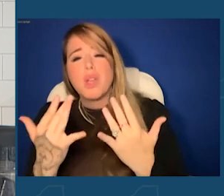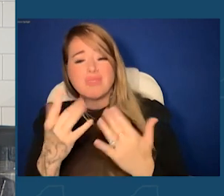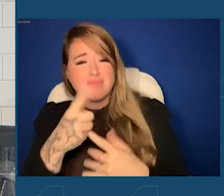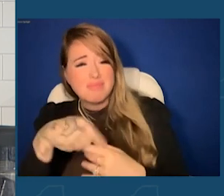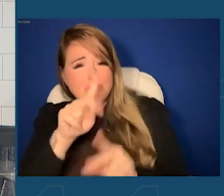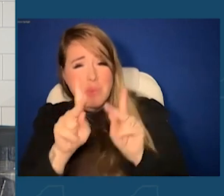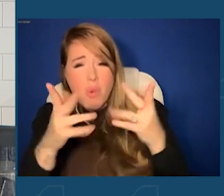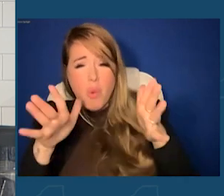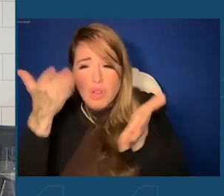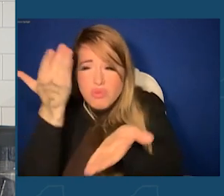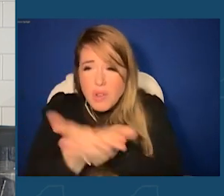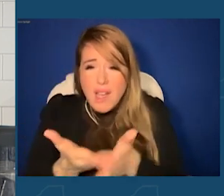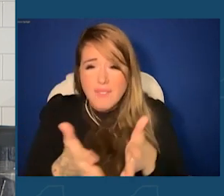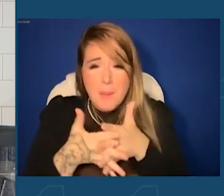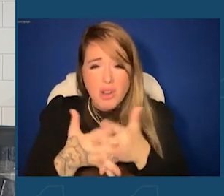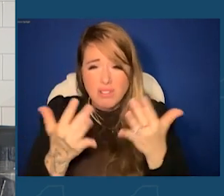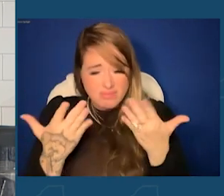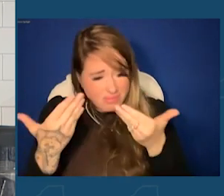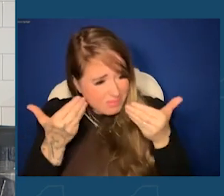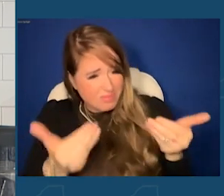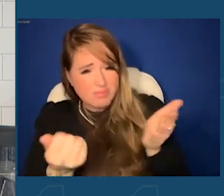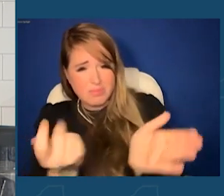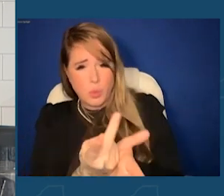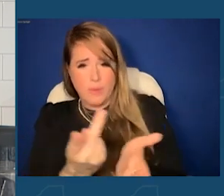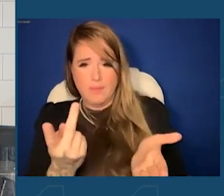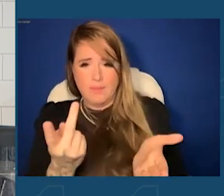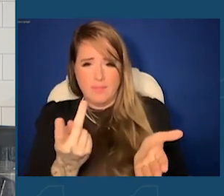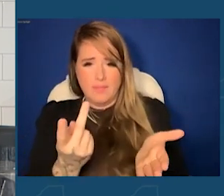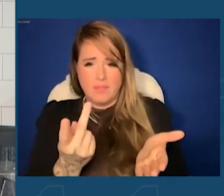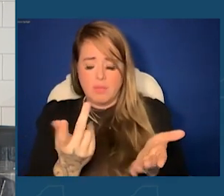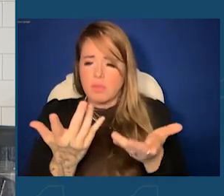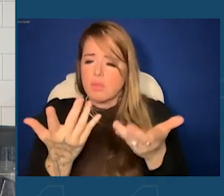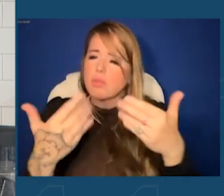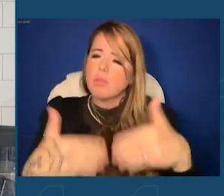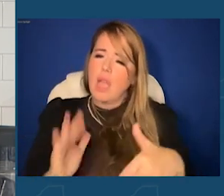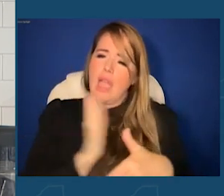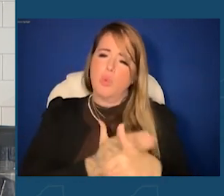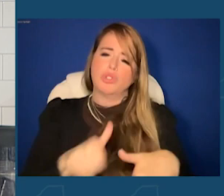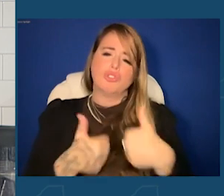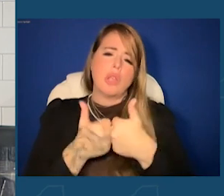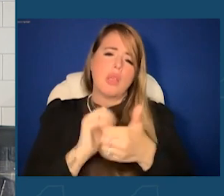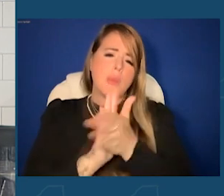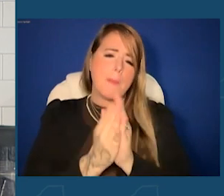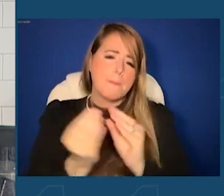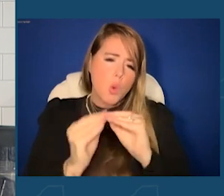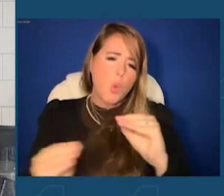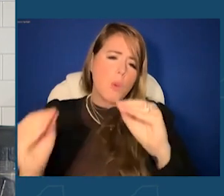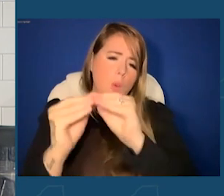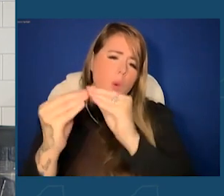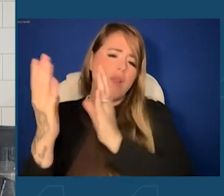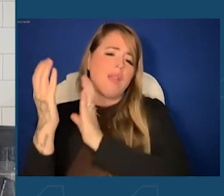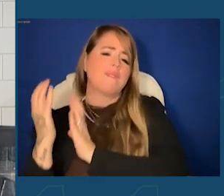America, it only serves to exacerbate those challenges that exist. But there's